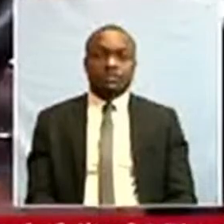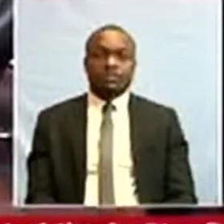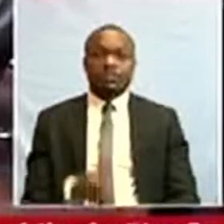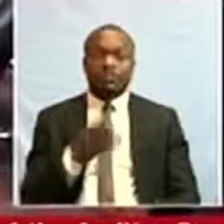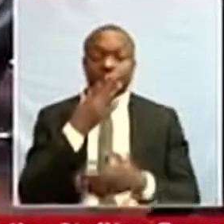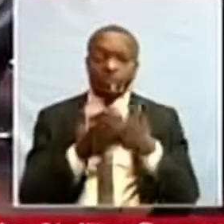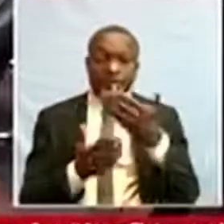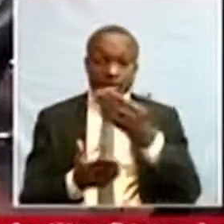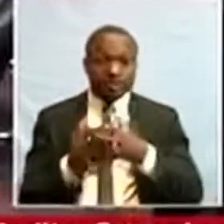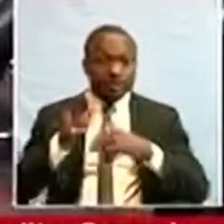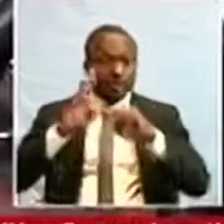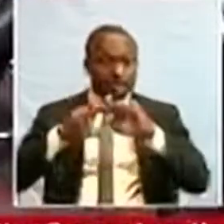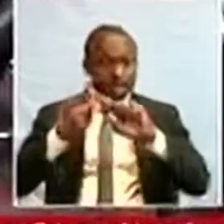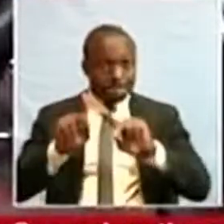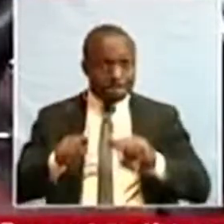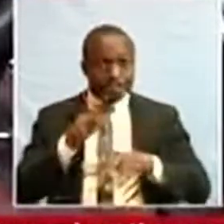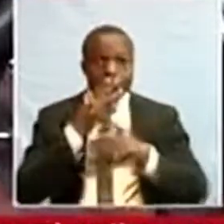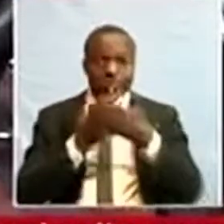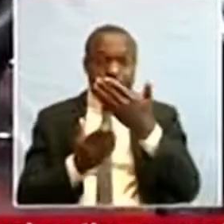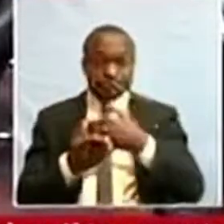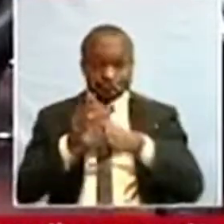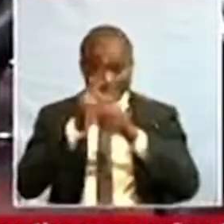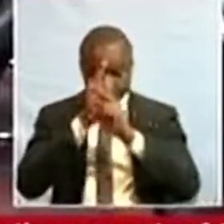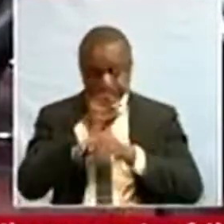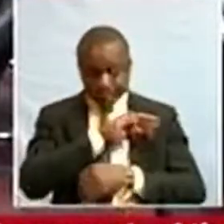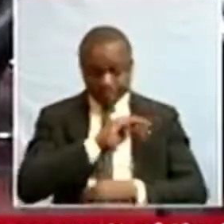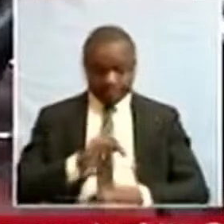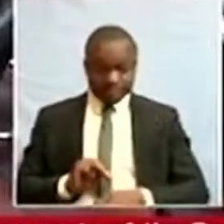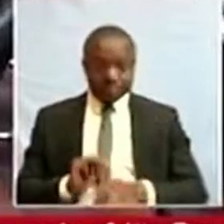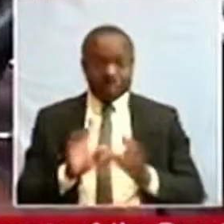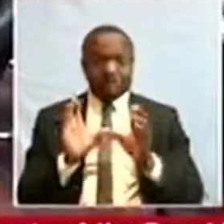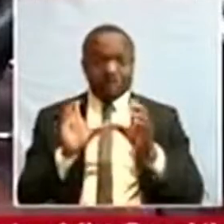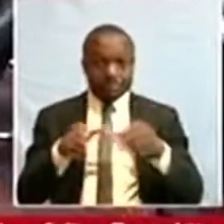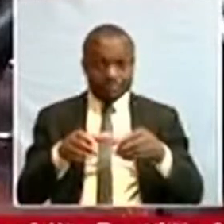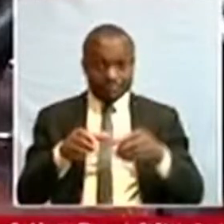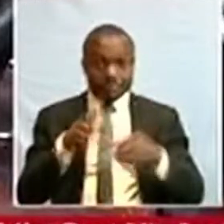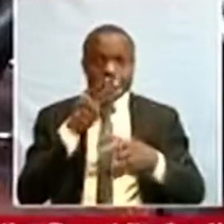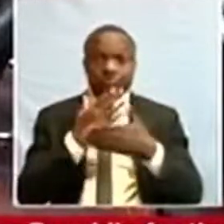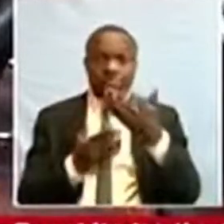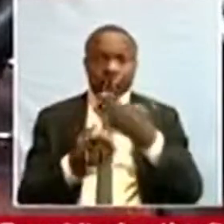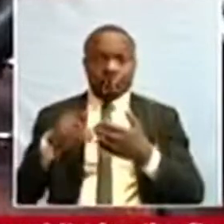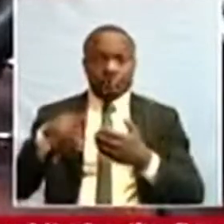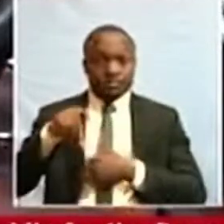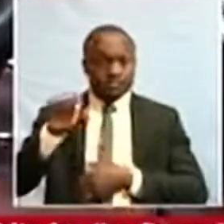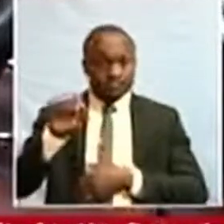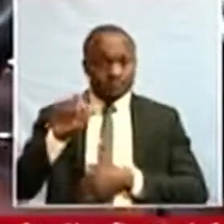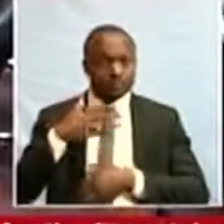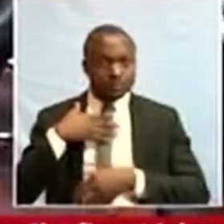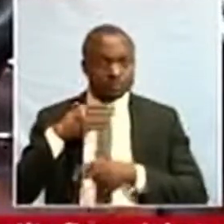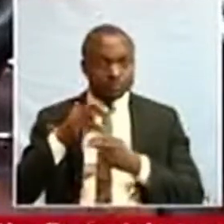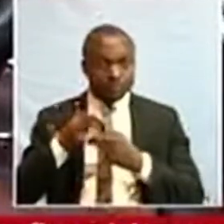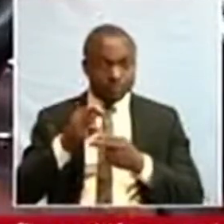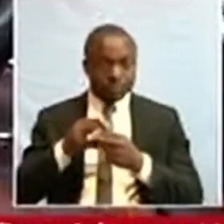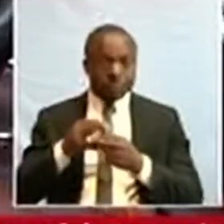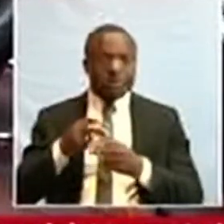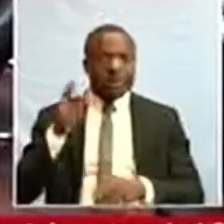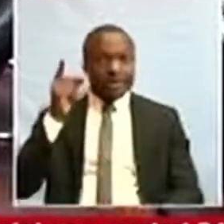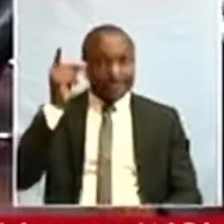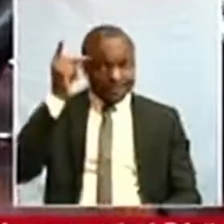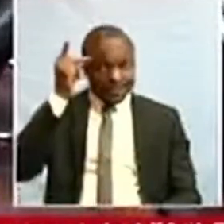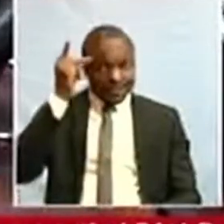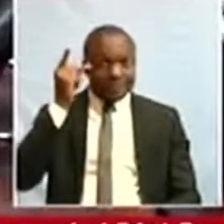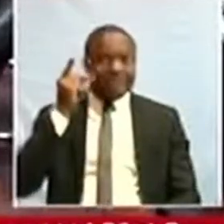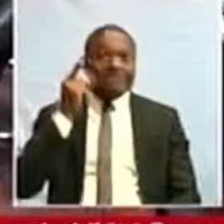Good morning, Chair. Good morning, members of the committee. Good morning, PS, and good morning, everyone. My name is David Piri, Director